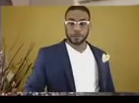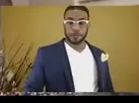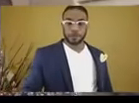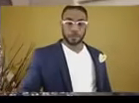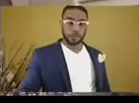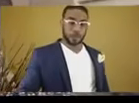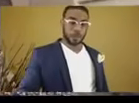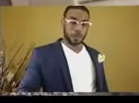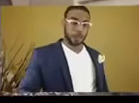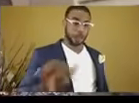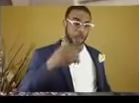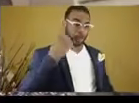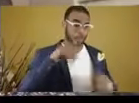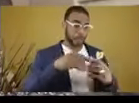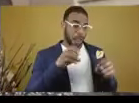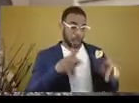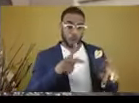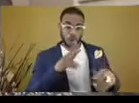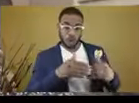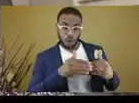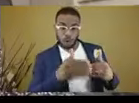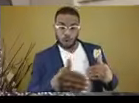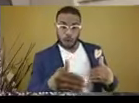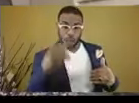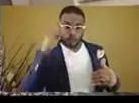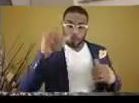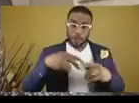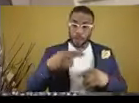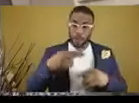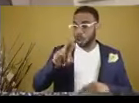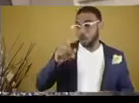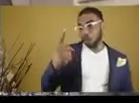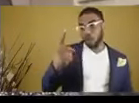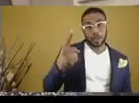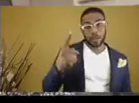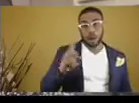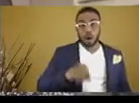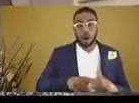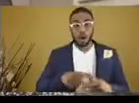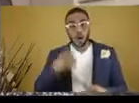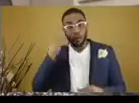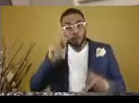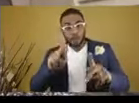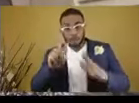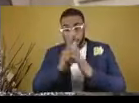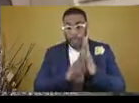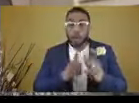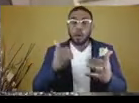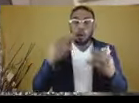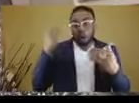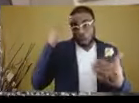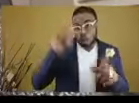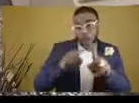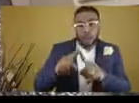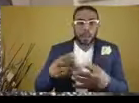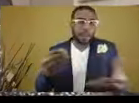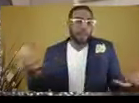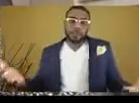the opportunities are going forward, I think about HR 1 or the For the People Act is what it's known. And